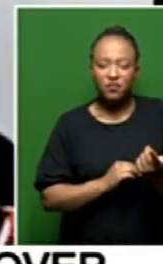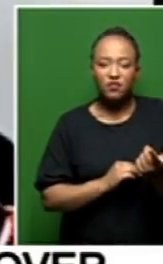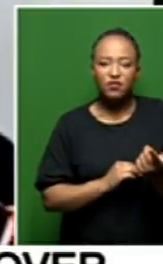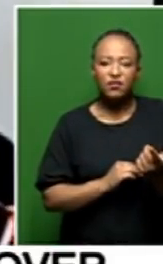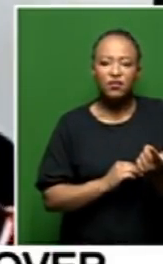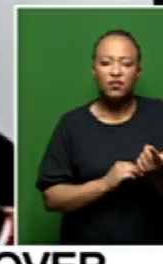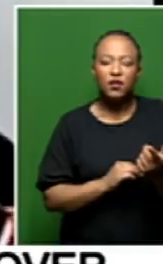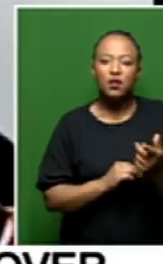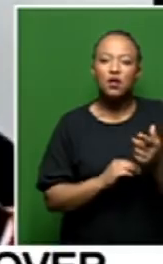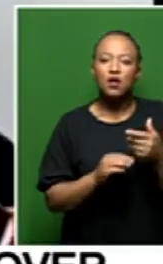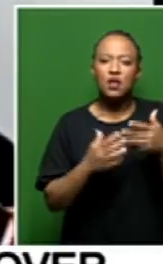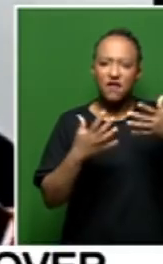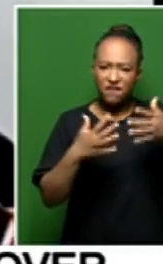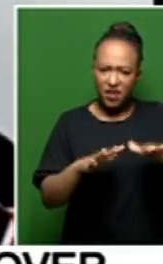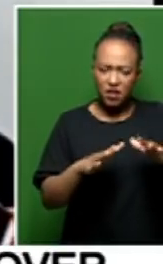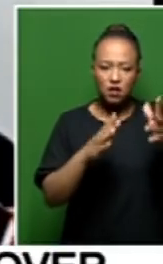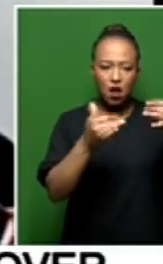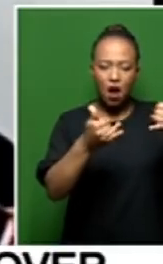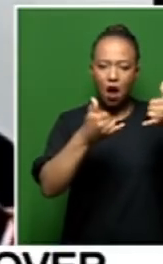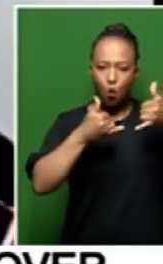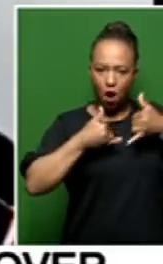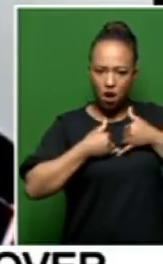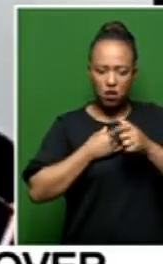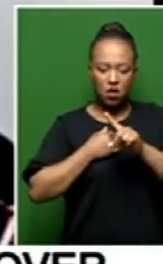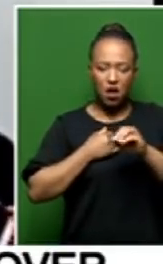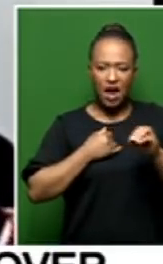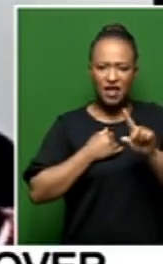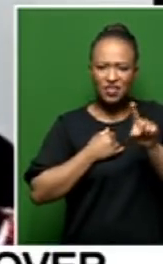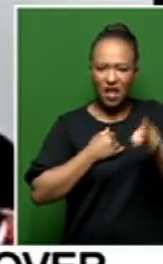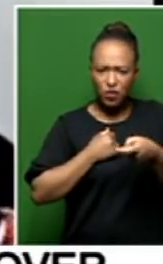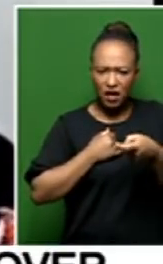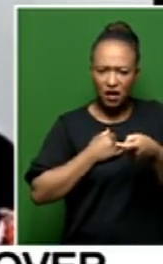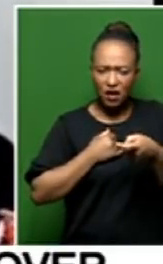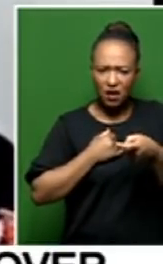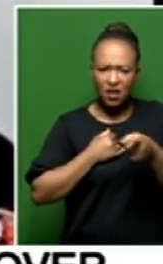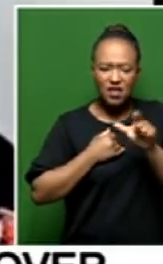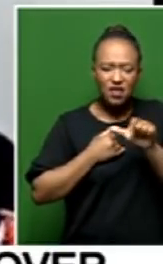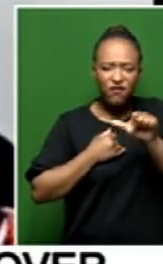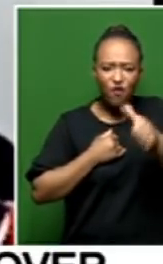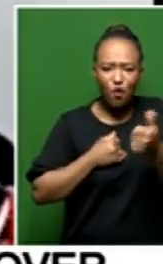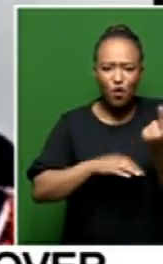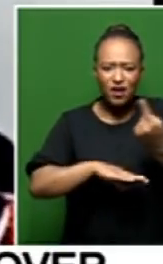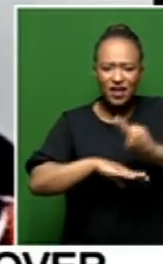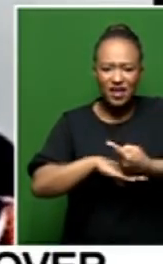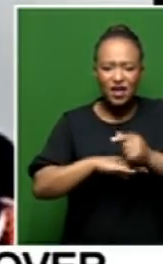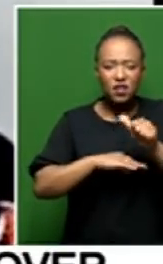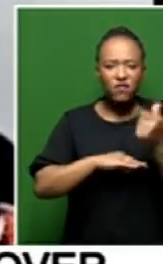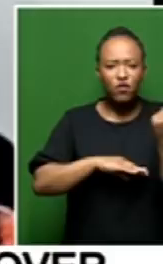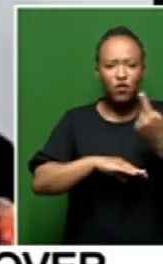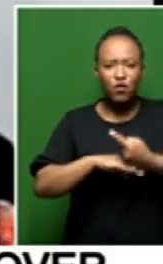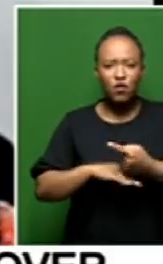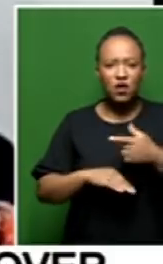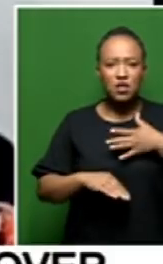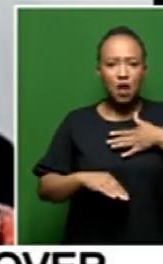happened there. As soon as I was awarded 100,000 rand, the following day, and I managed Sakina, the following day they wanted